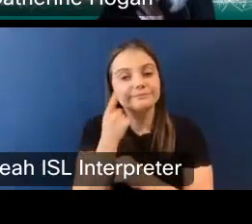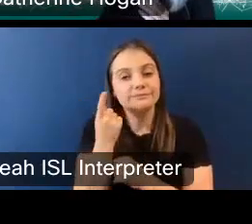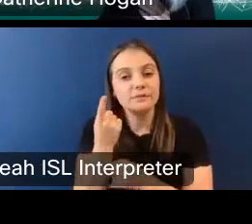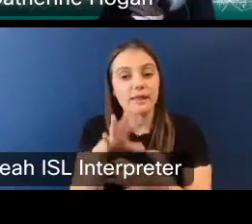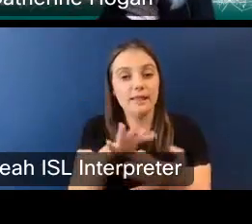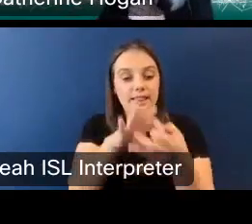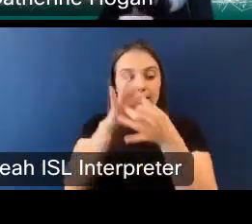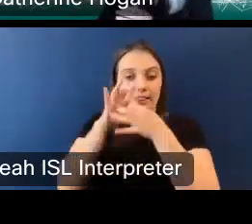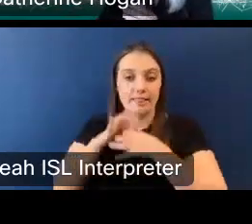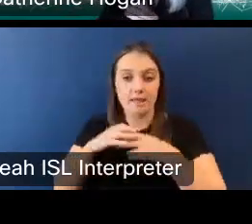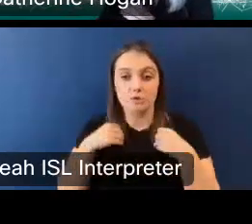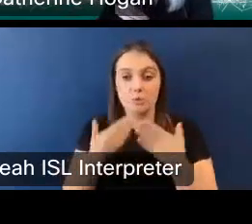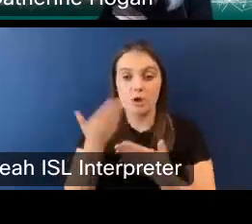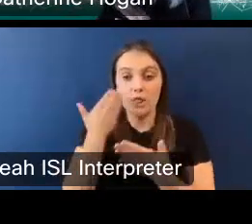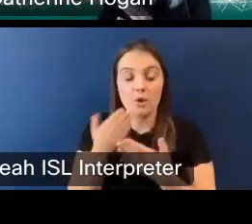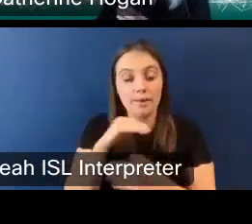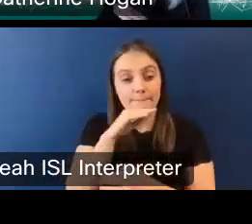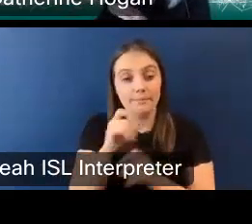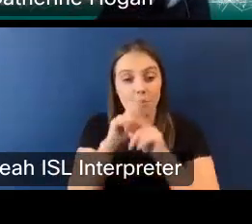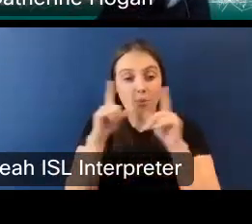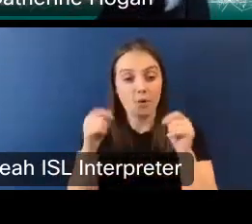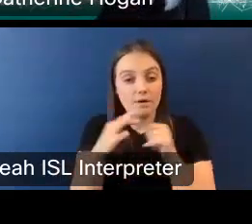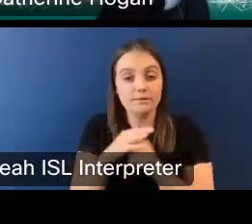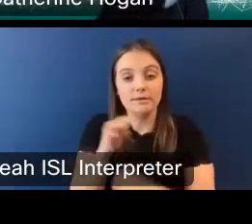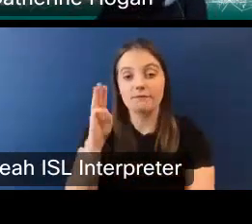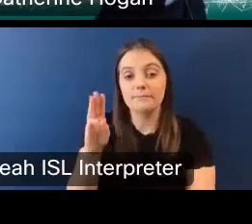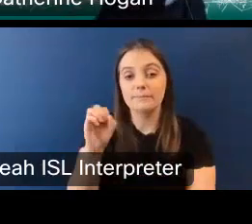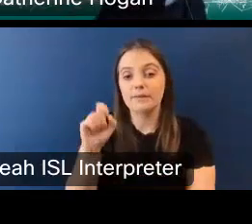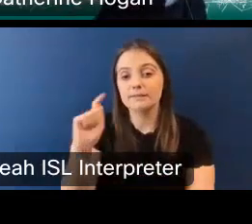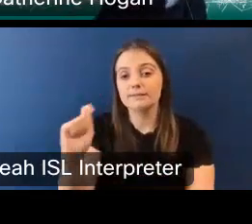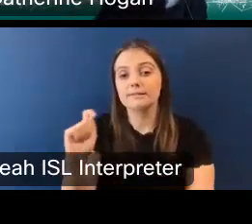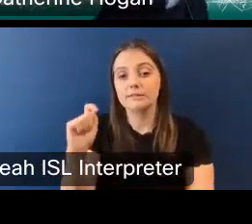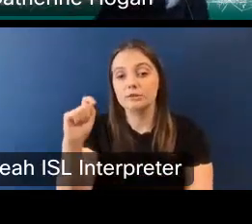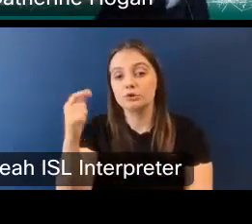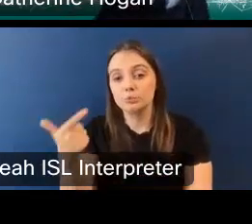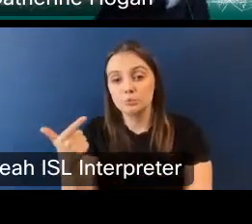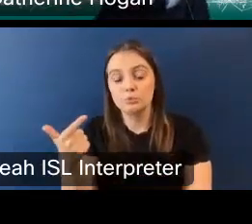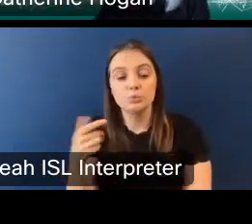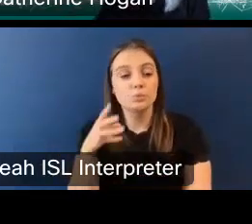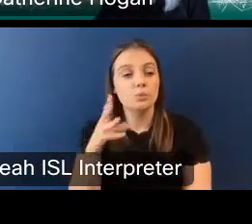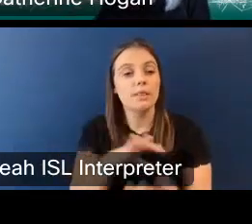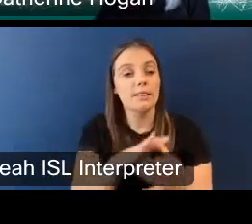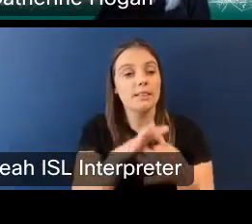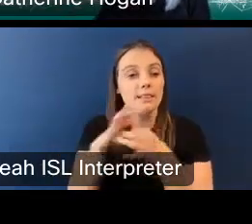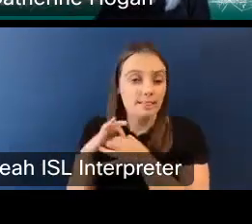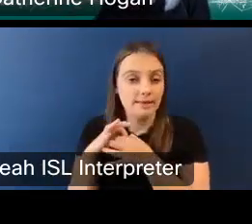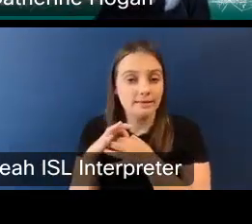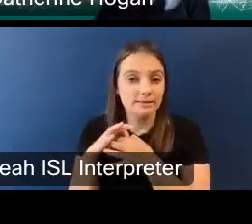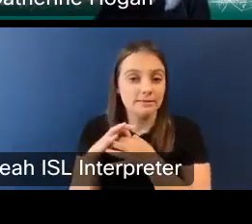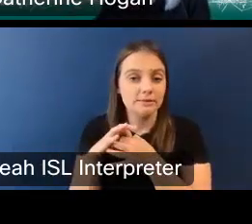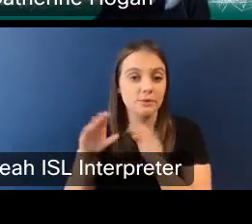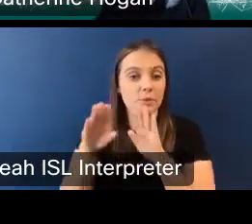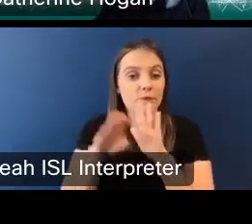our learning, so that awareness of PST2 ties in with the low awareness and utilization of patient safety